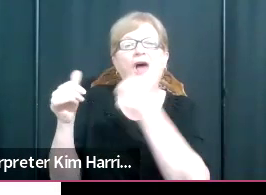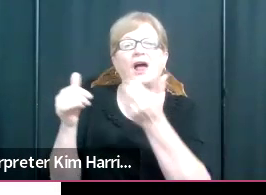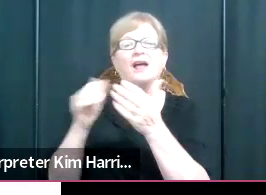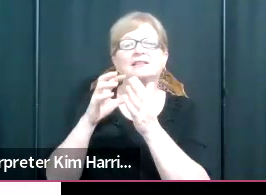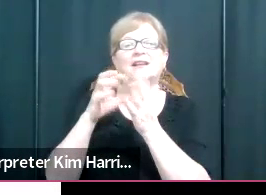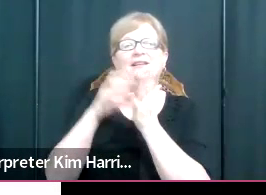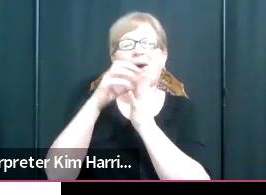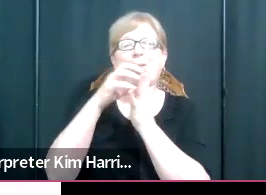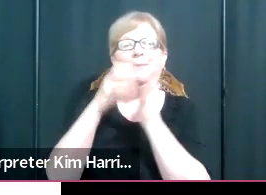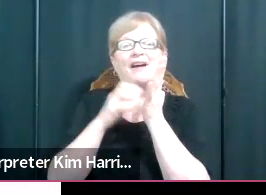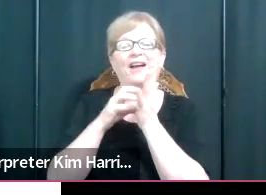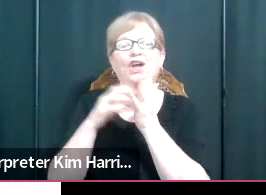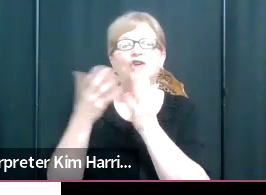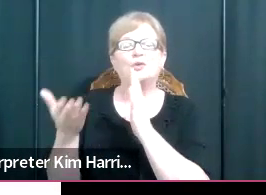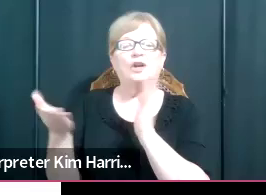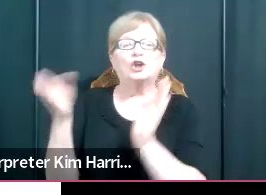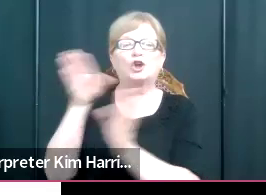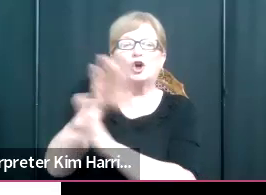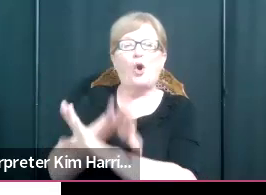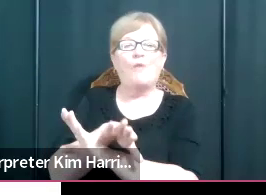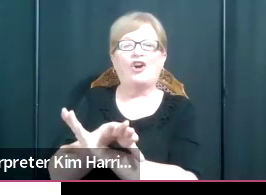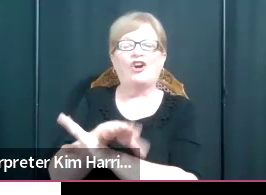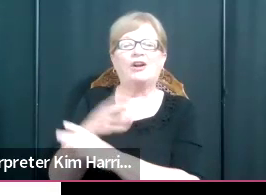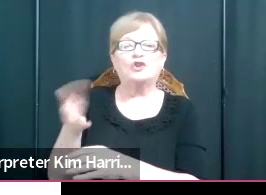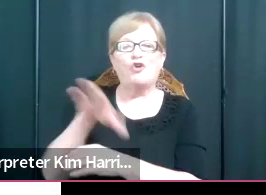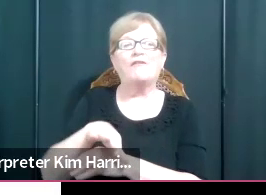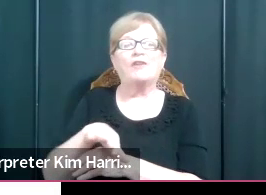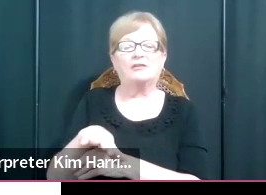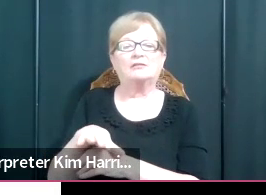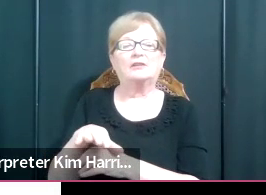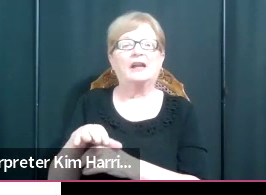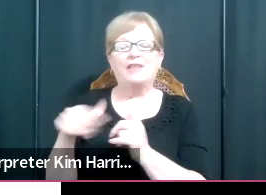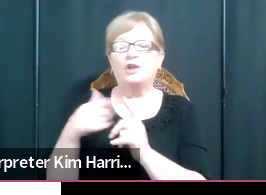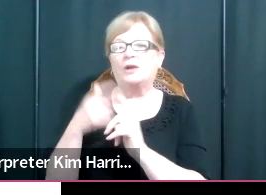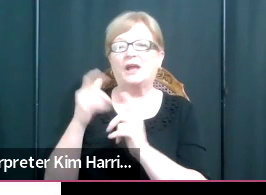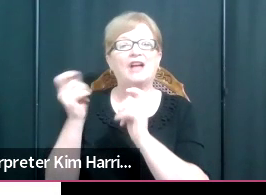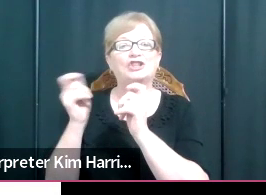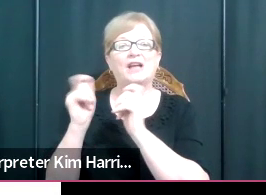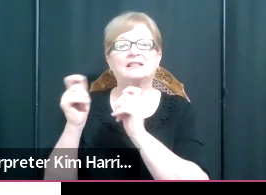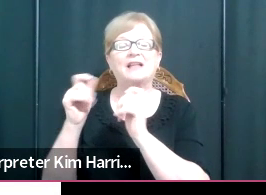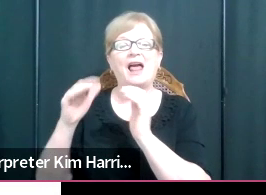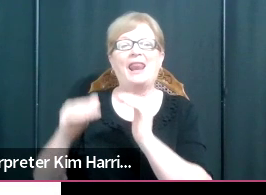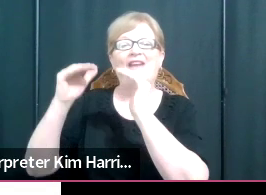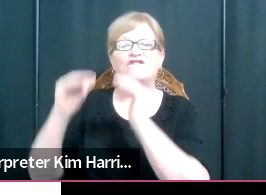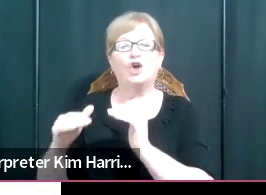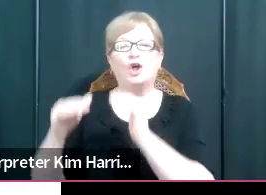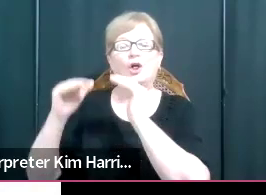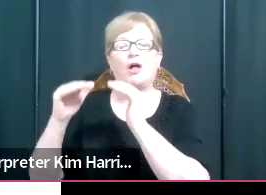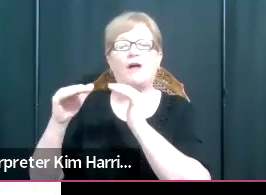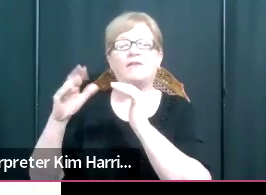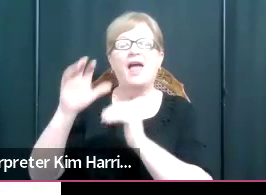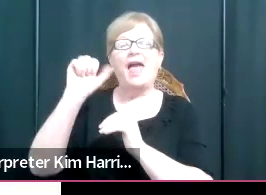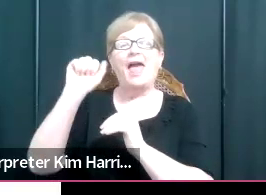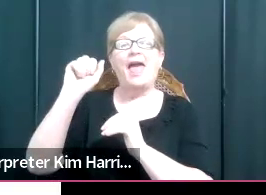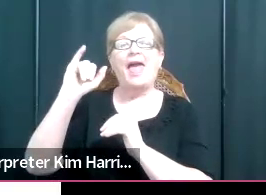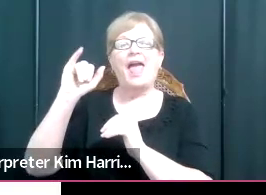so you can turn it over based on whatever input you need. You can also adjust the level of air, so it can